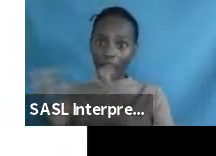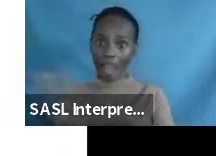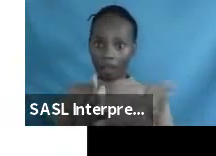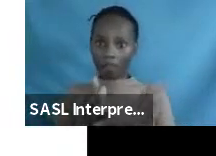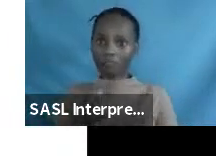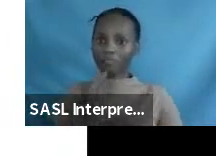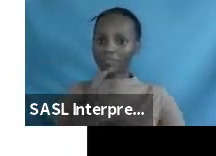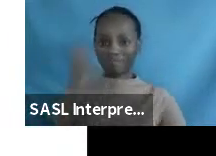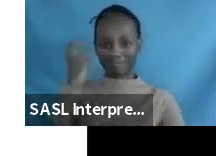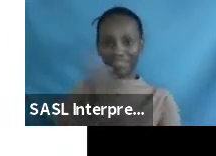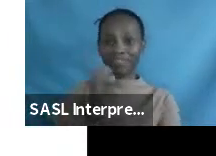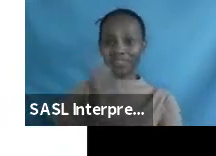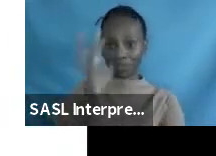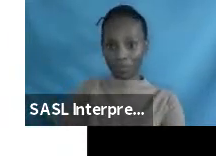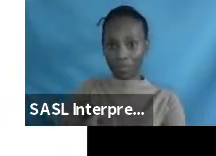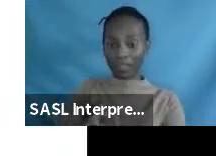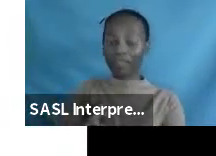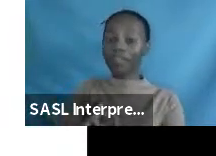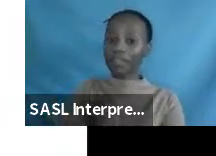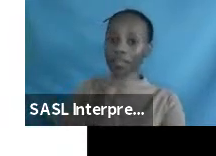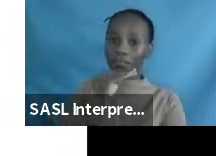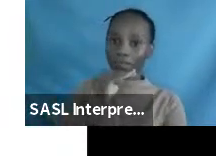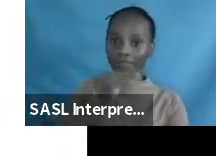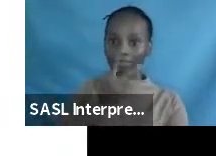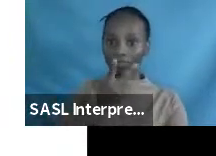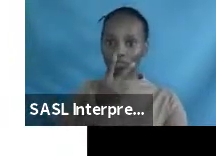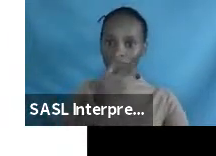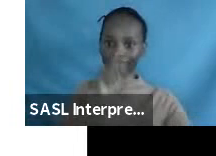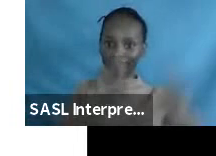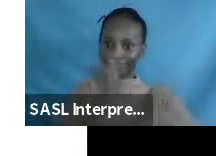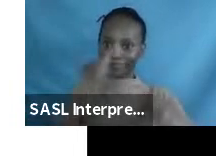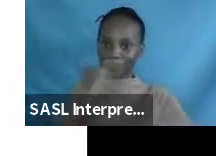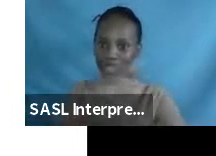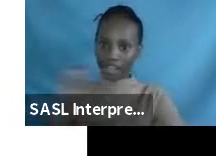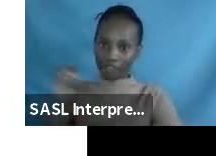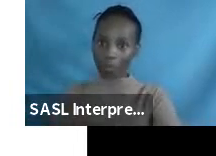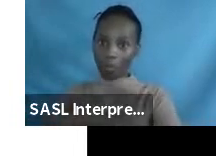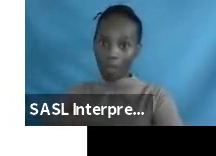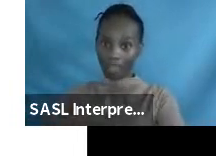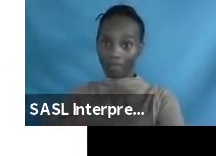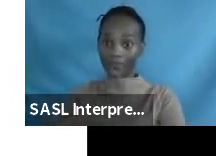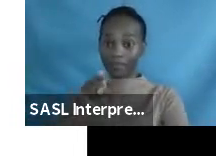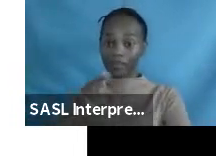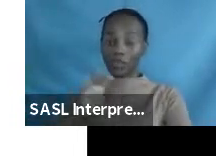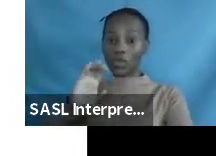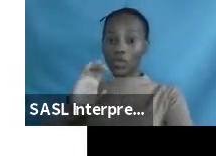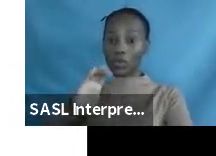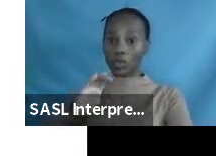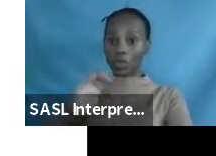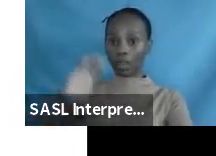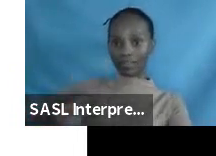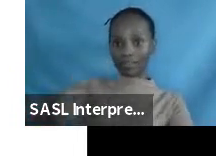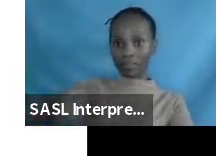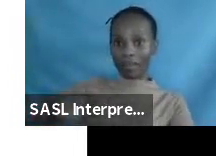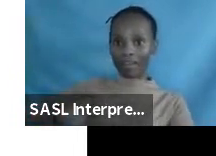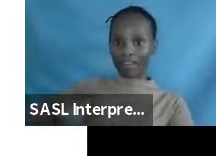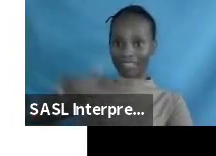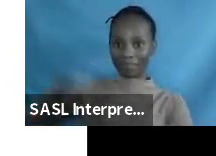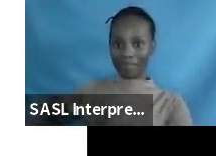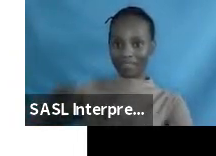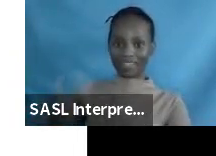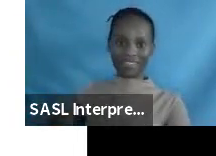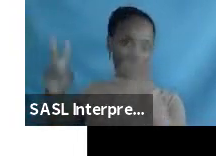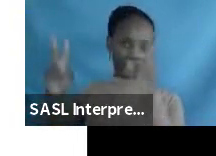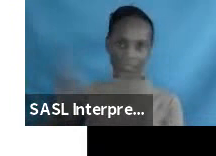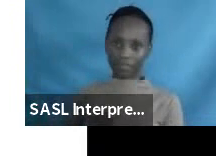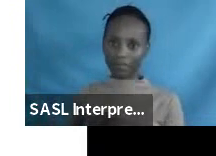need to look at it differently because the consumers' demand are different. Some of the people are looking for